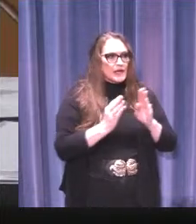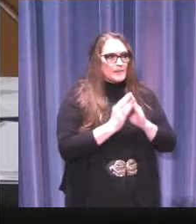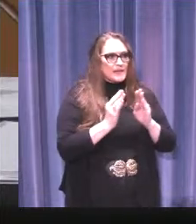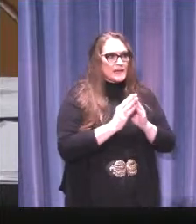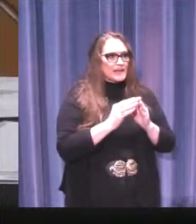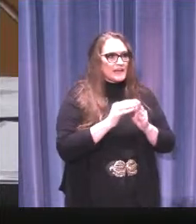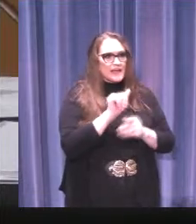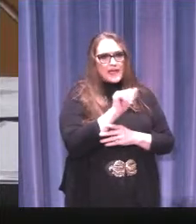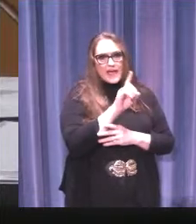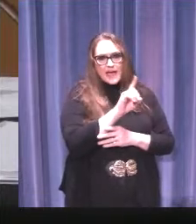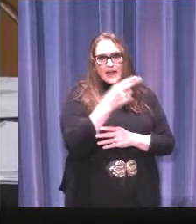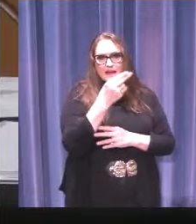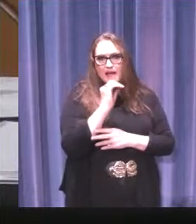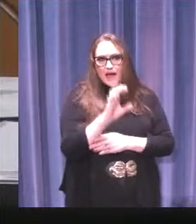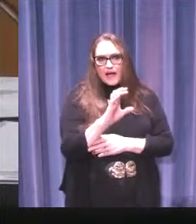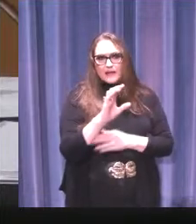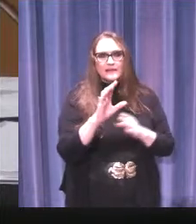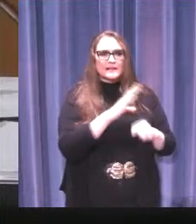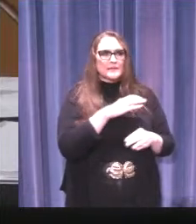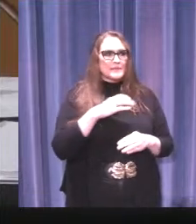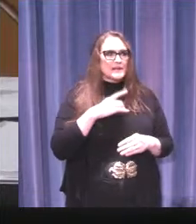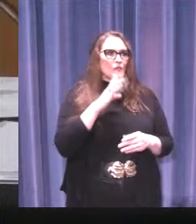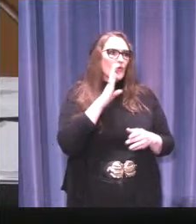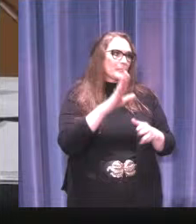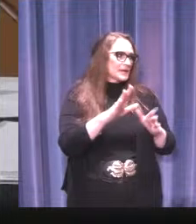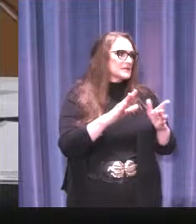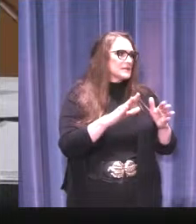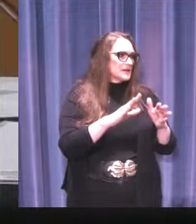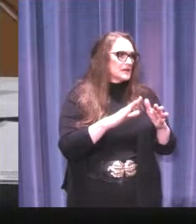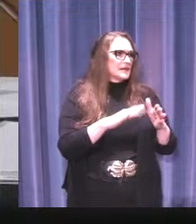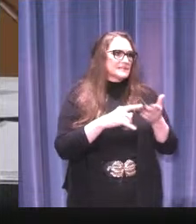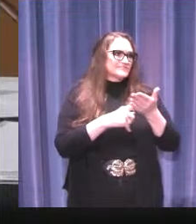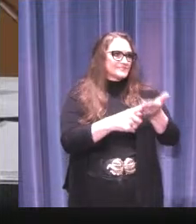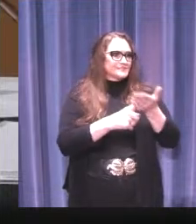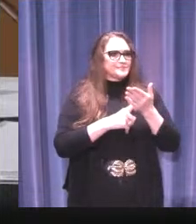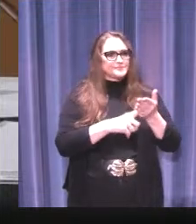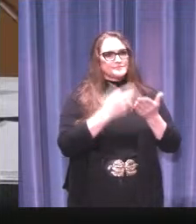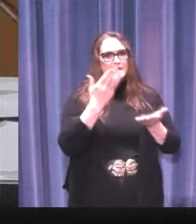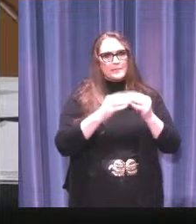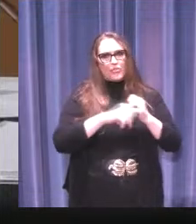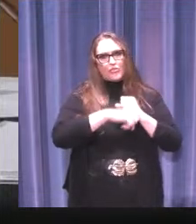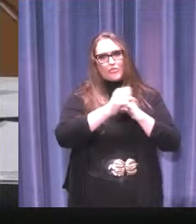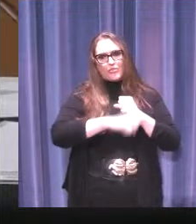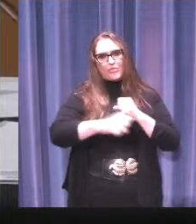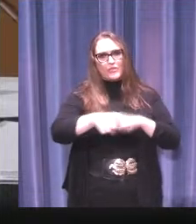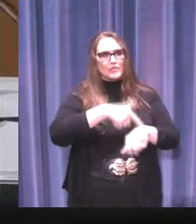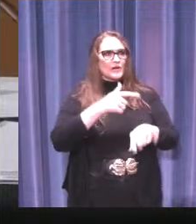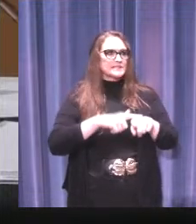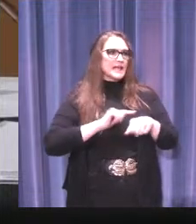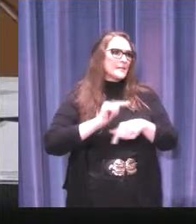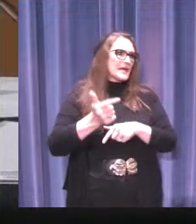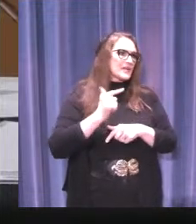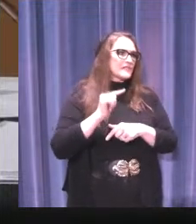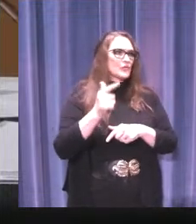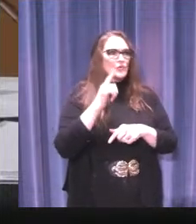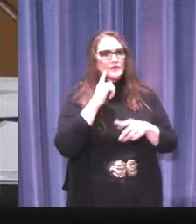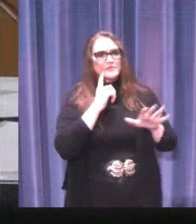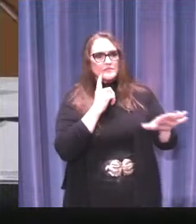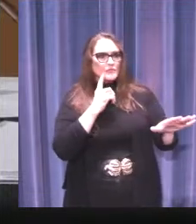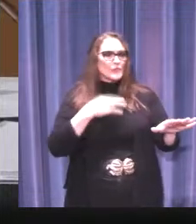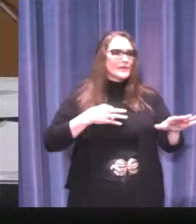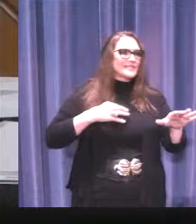hoc committee, and we're going to be discussing it for a lengthy time potentially, back and forth, having to go with the candidate.